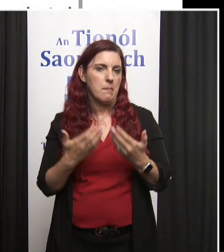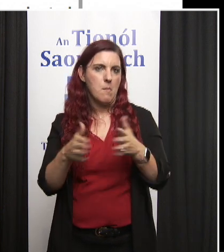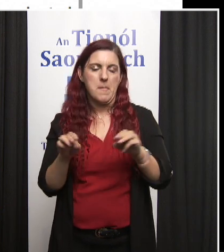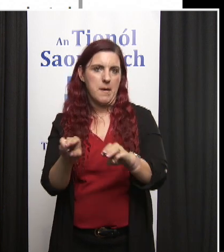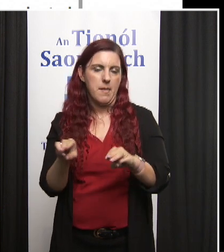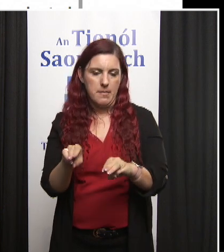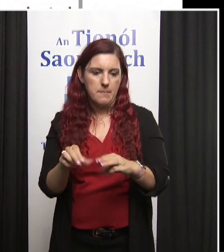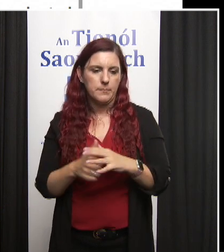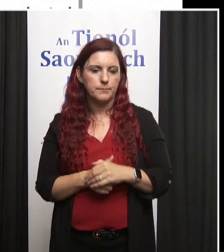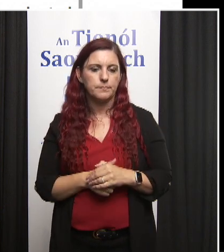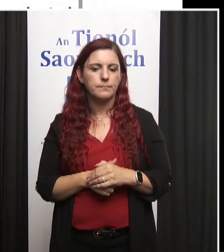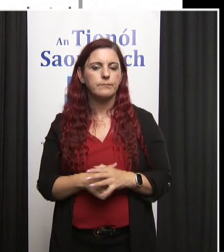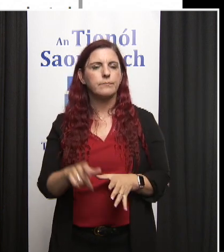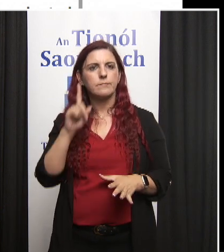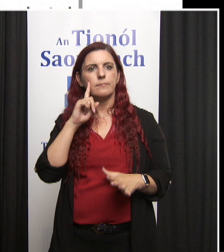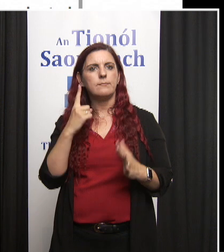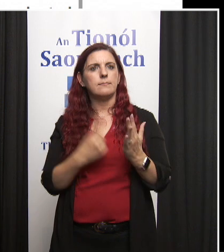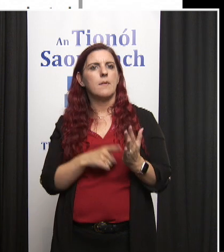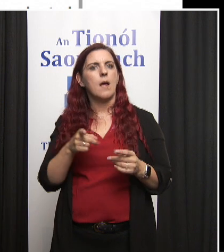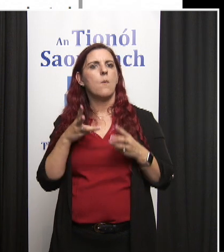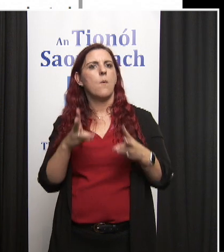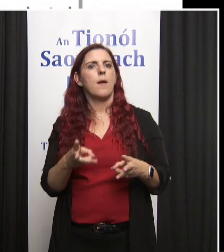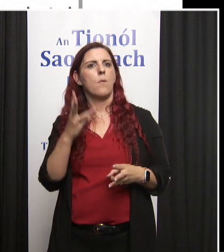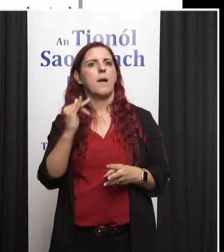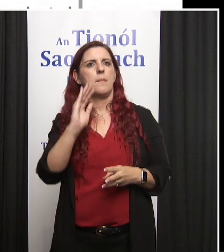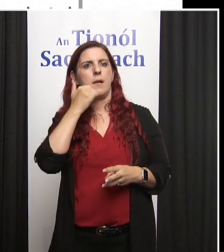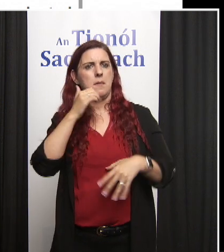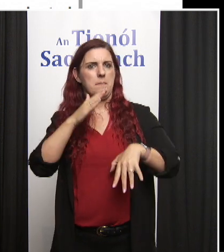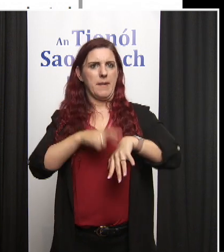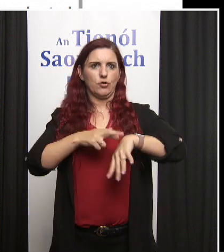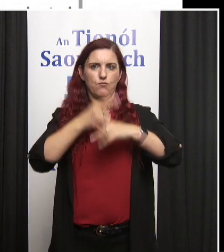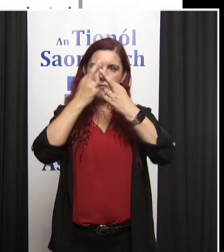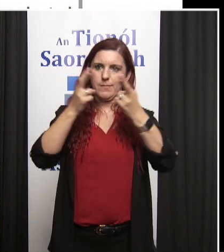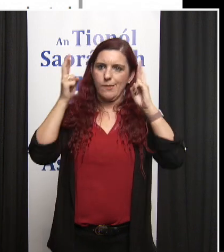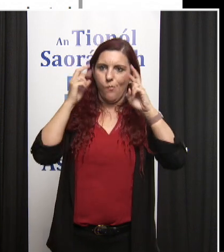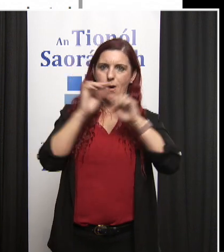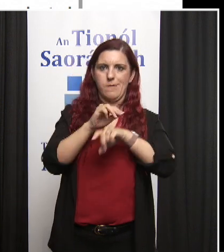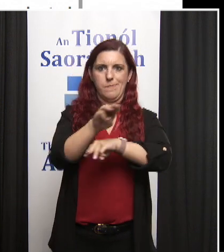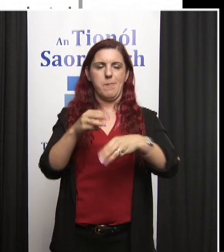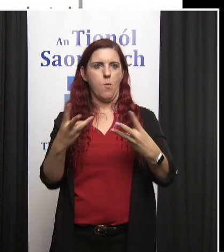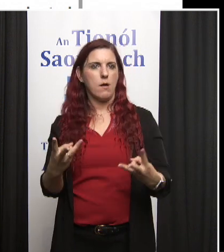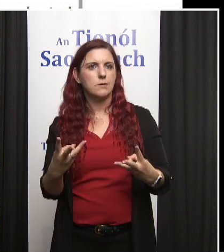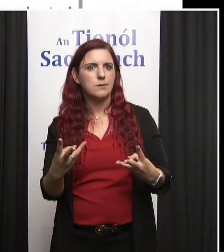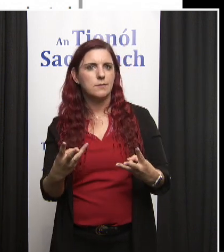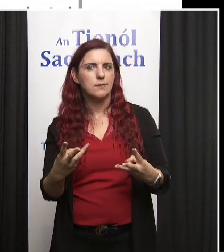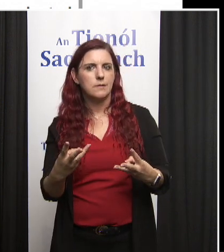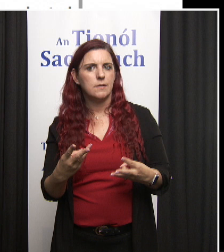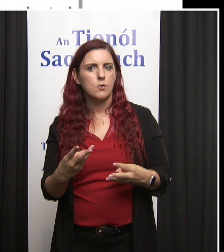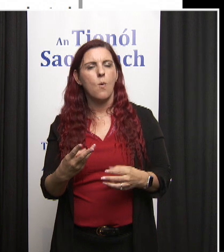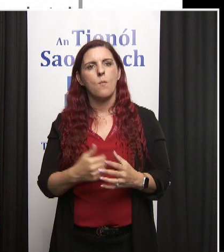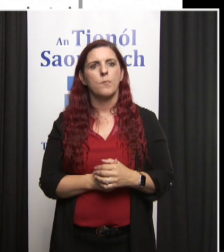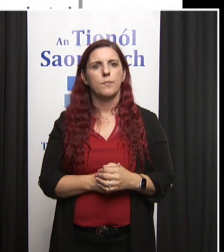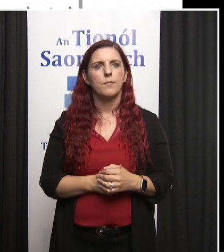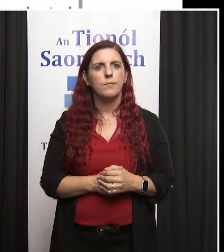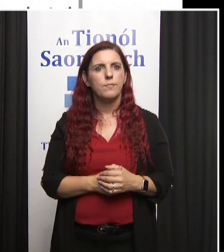public, and we decided to do it that way because it would be more representative of what the people are looking for on the ground. So if you come out to vote,